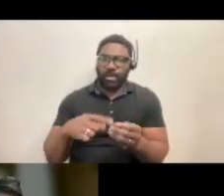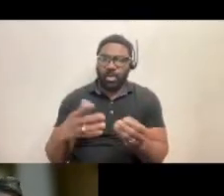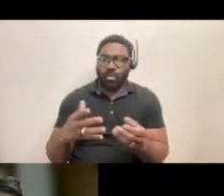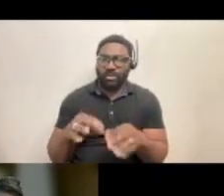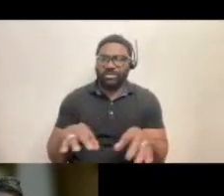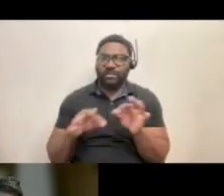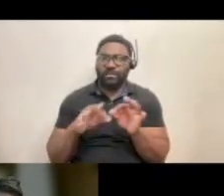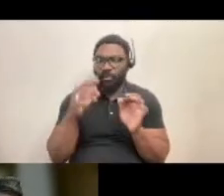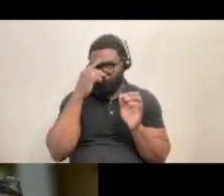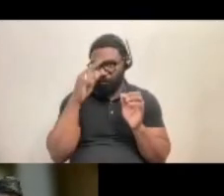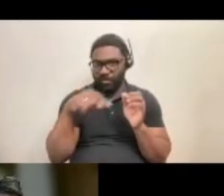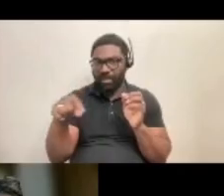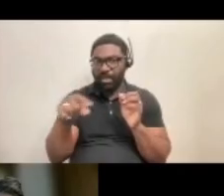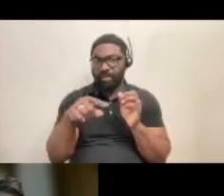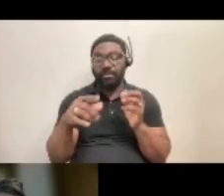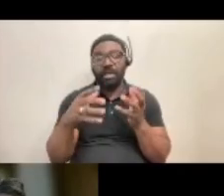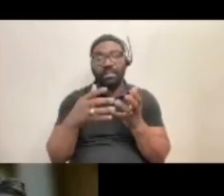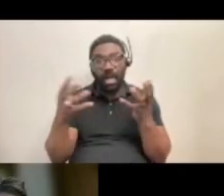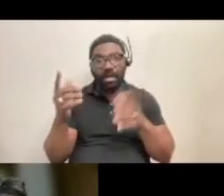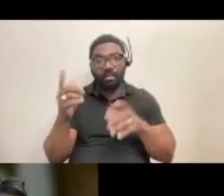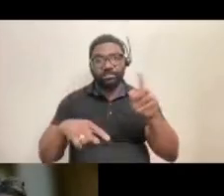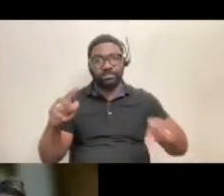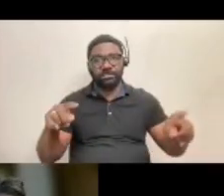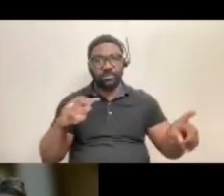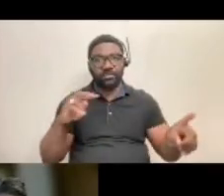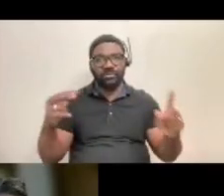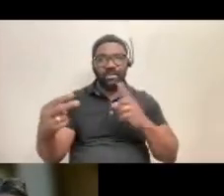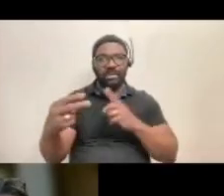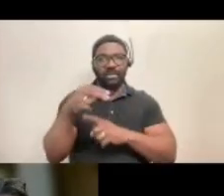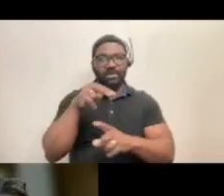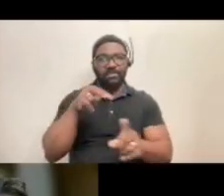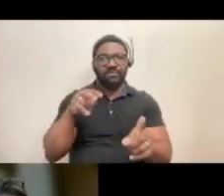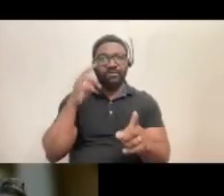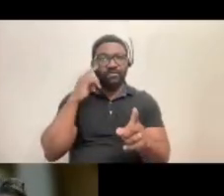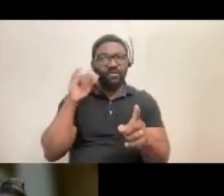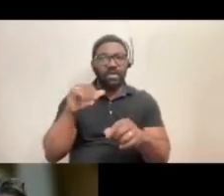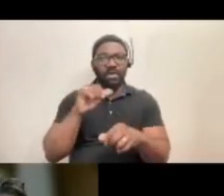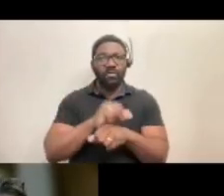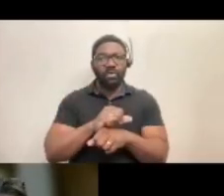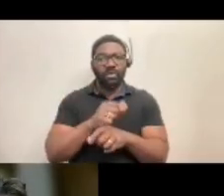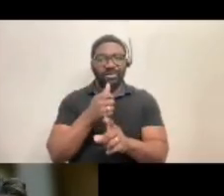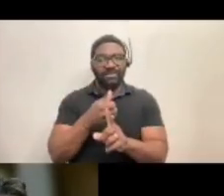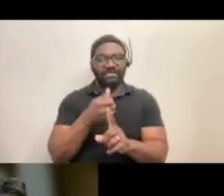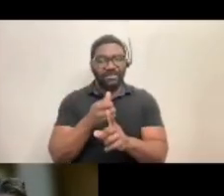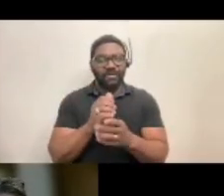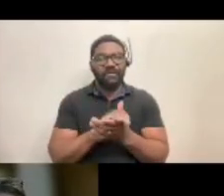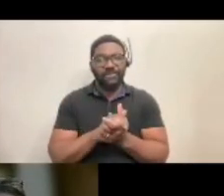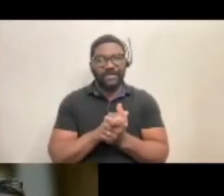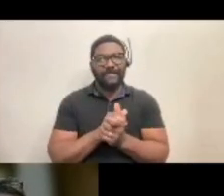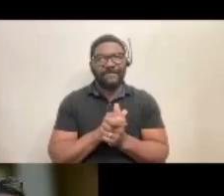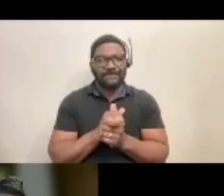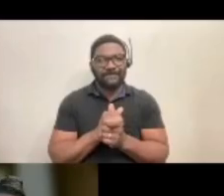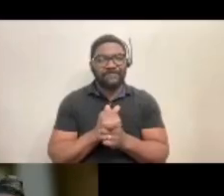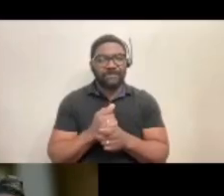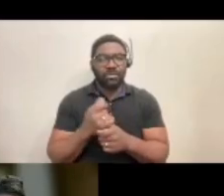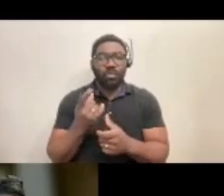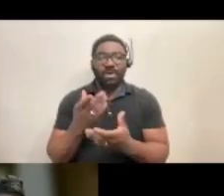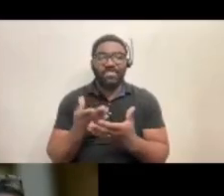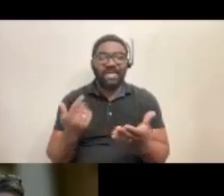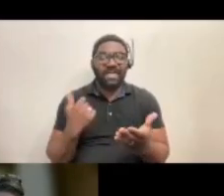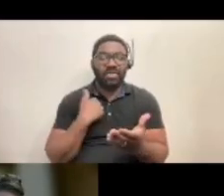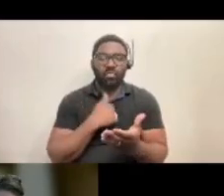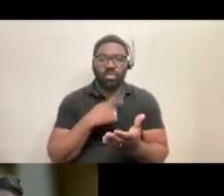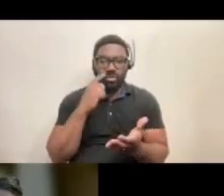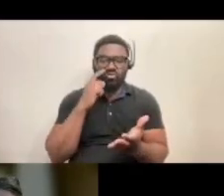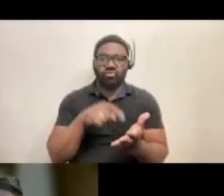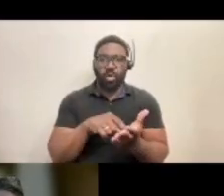them. And there was a lot of different perspectives that went into the work itself. One of the things that we have found